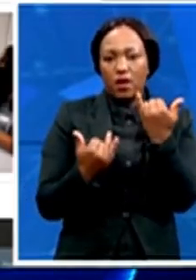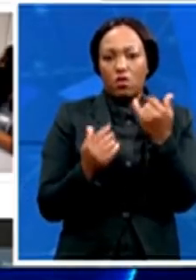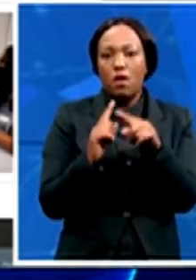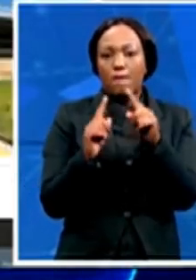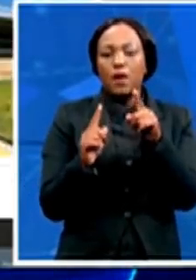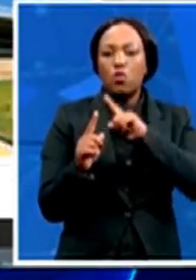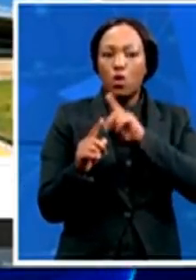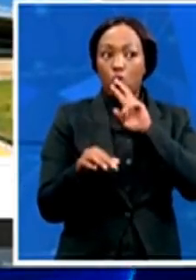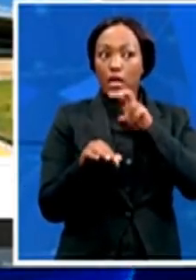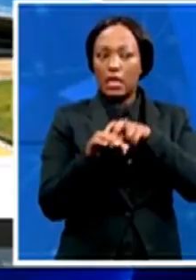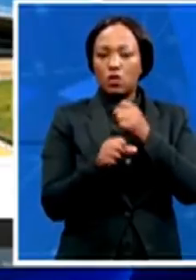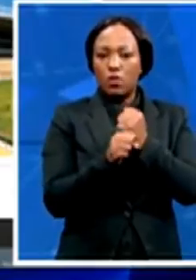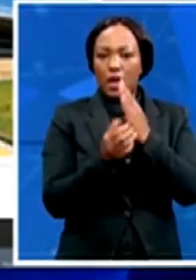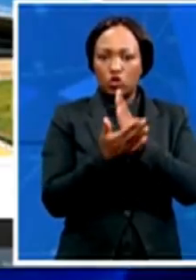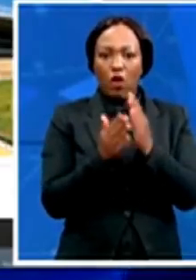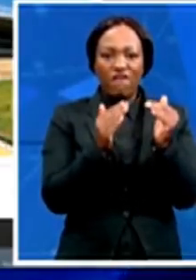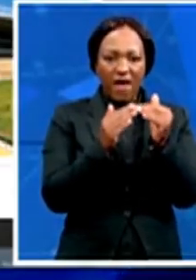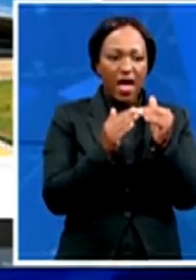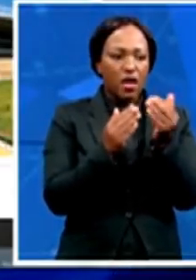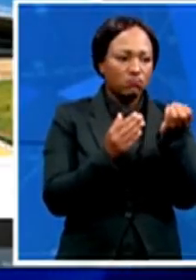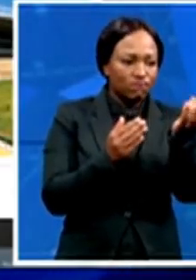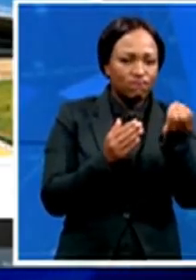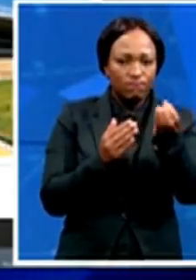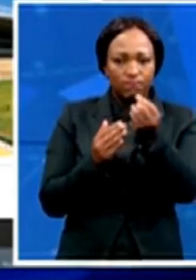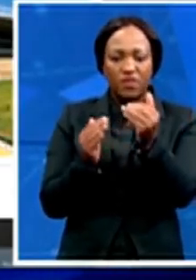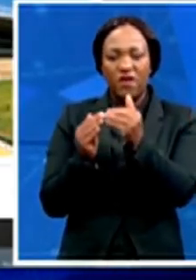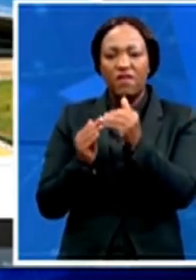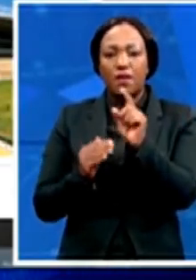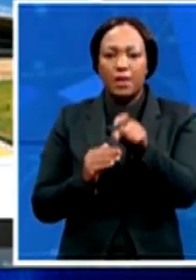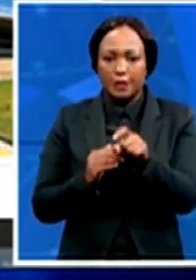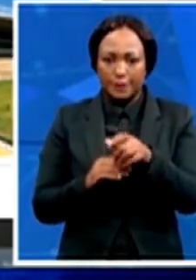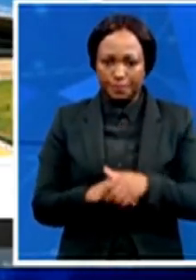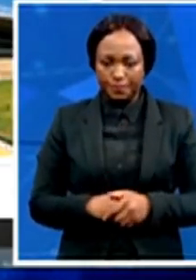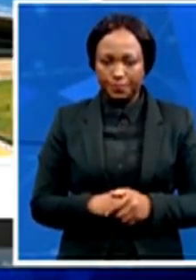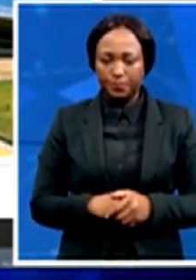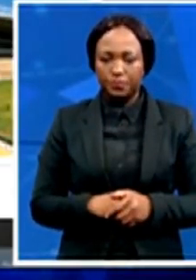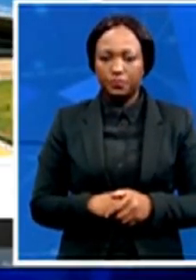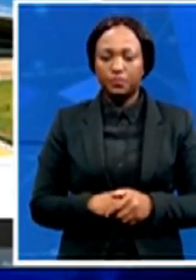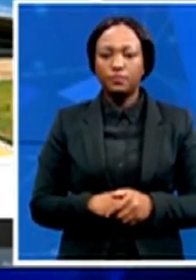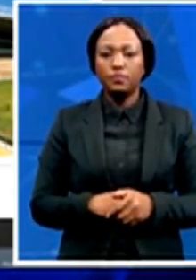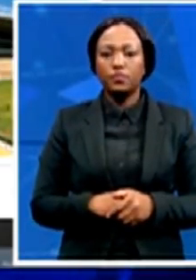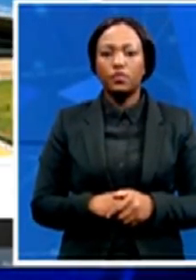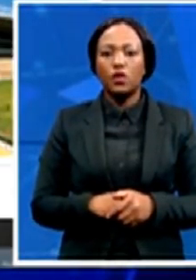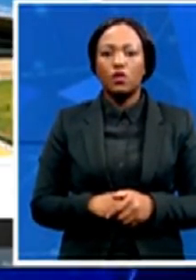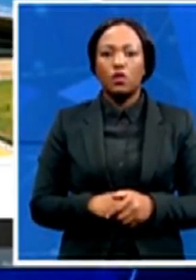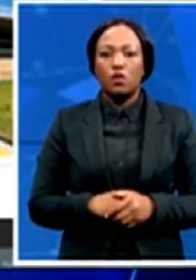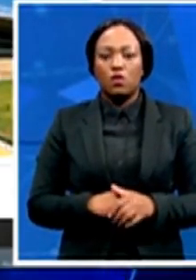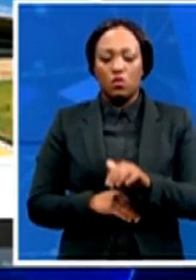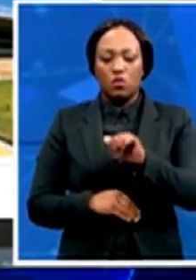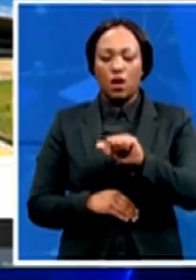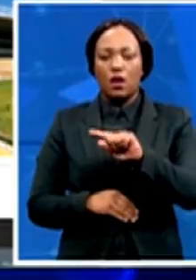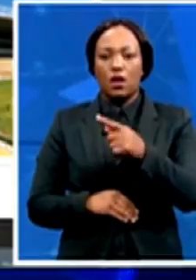other sites as well. We are also working towards Athlone. So Athlone will open mid-August. It coincides